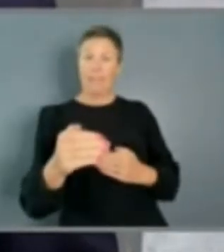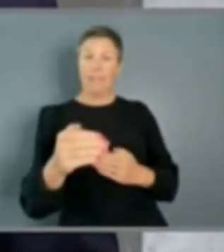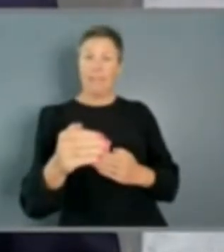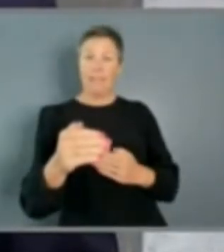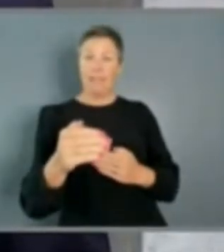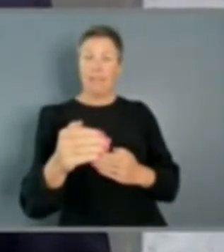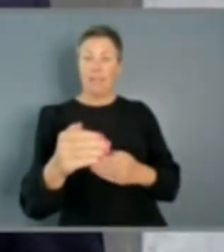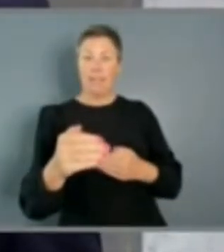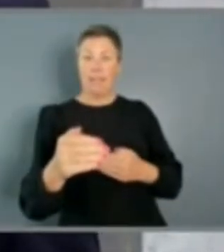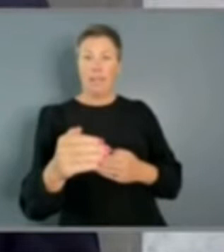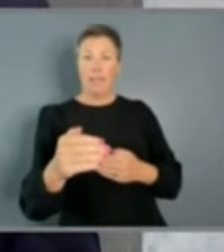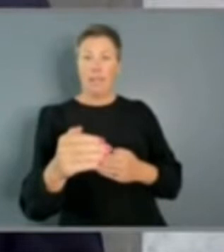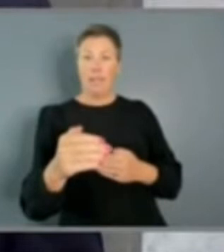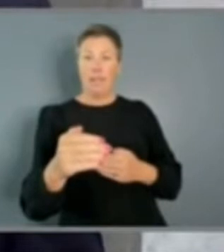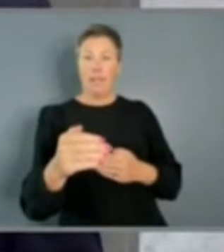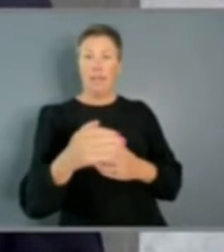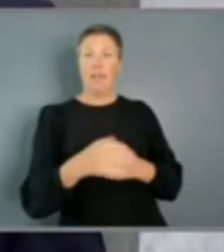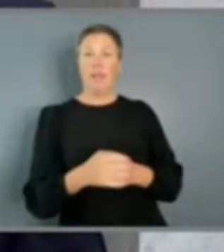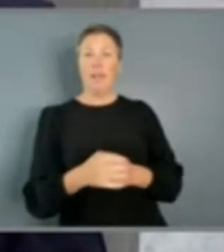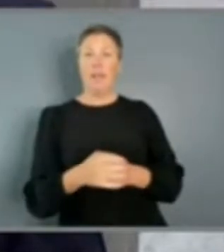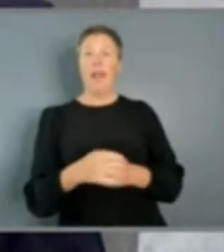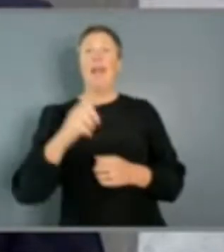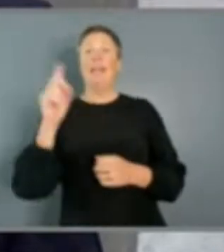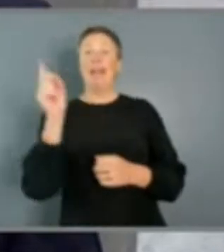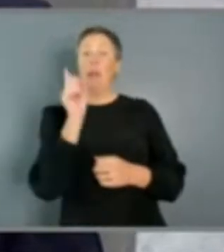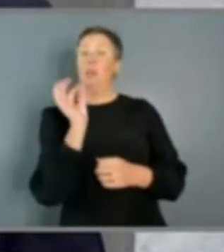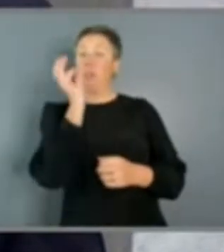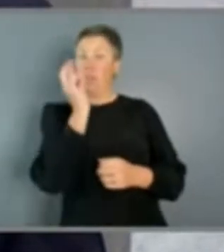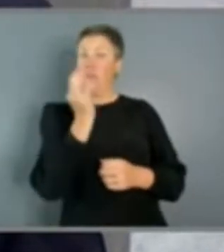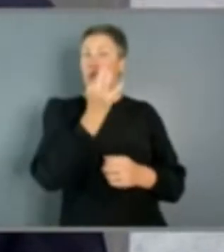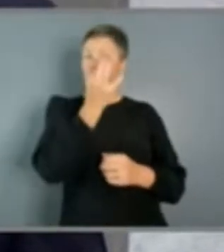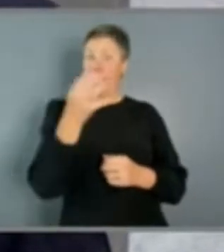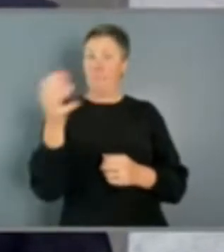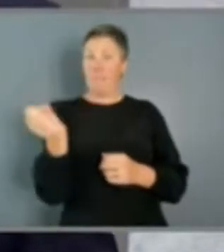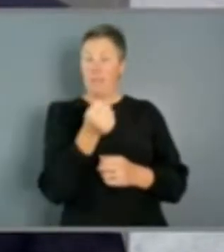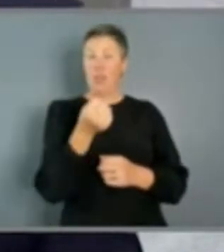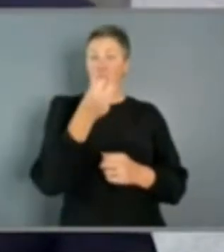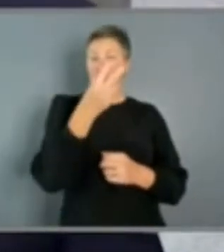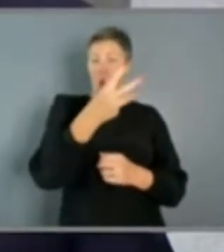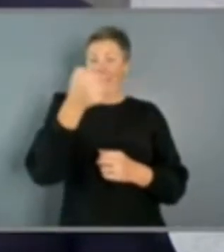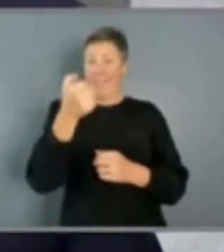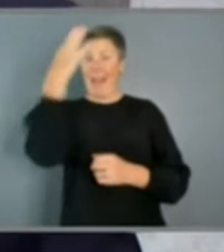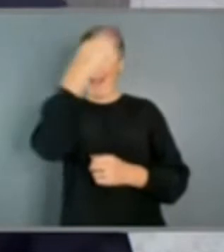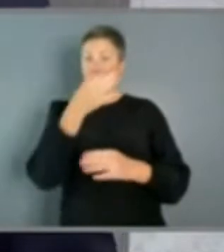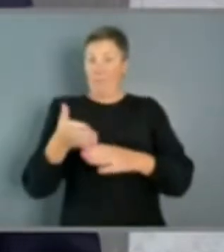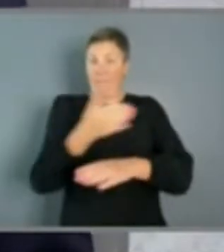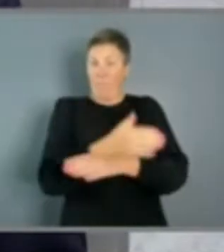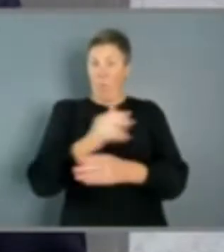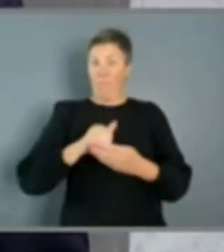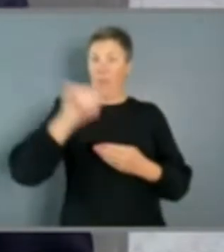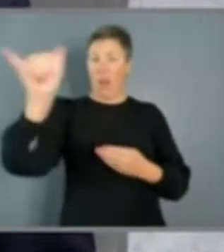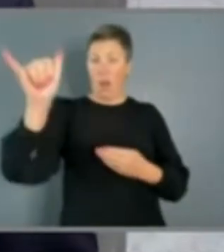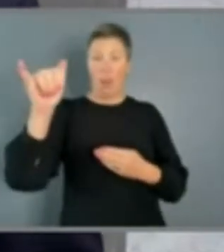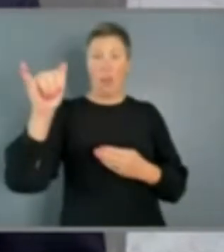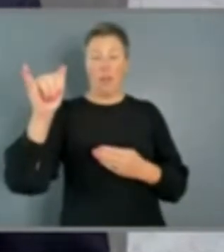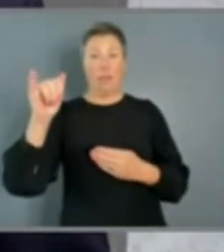pre-departure screening to a 24-hour pre-departure screening. We will also be beefing up the